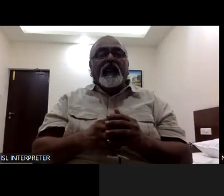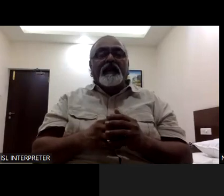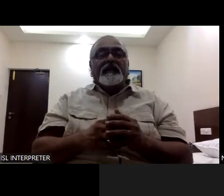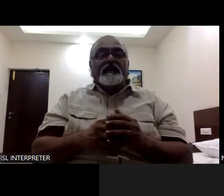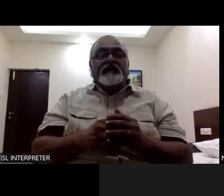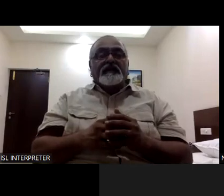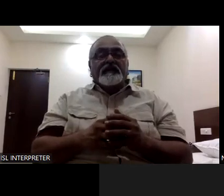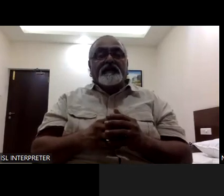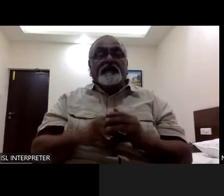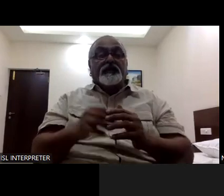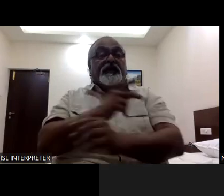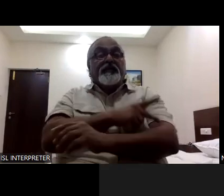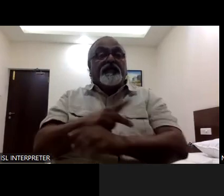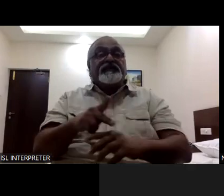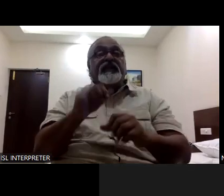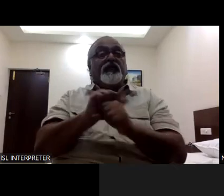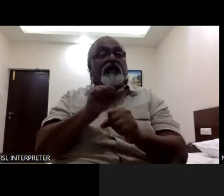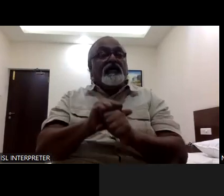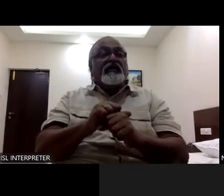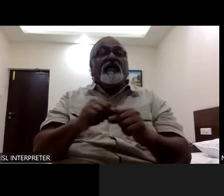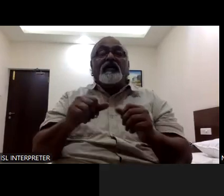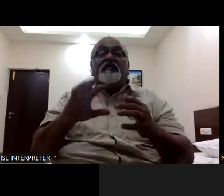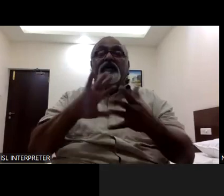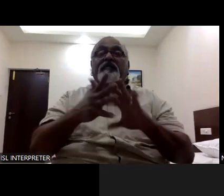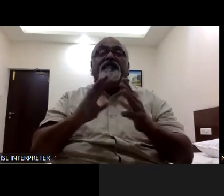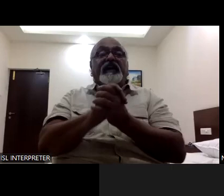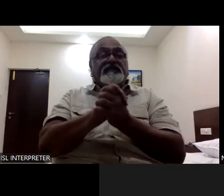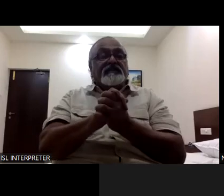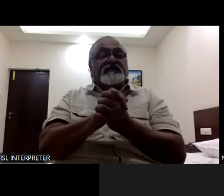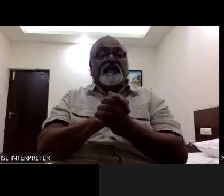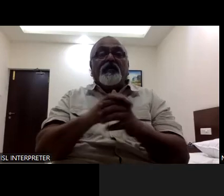or in a professional front, you're becoming friends and colleagues, and